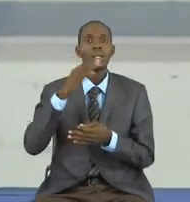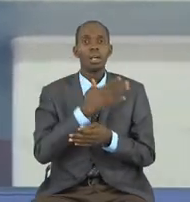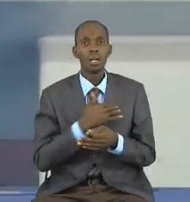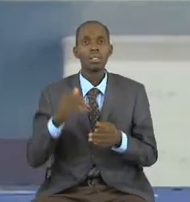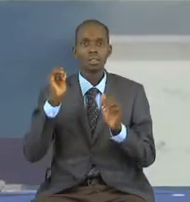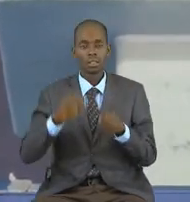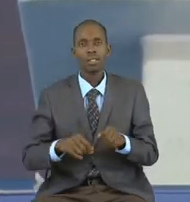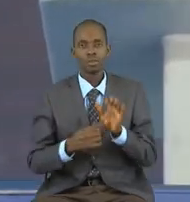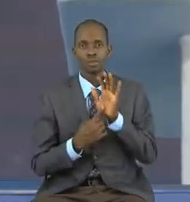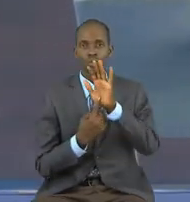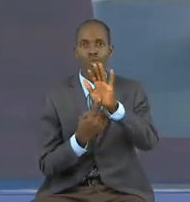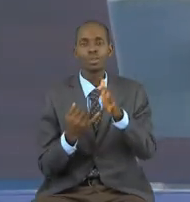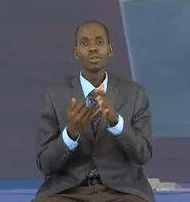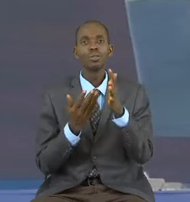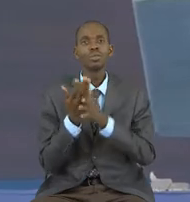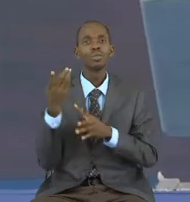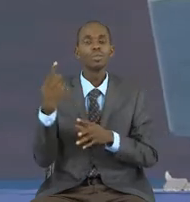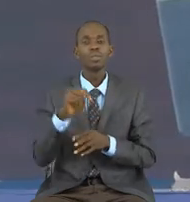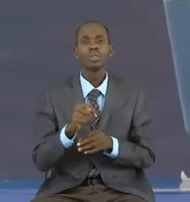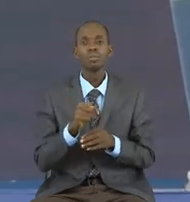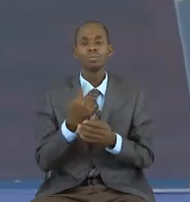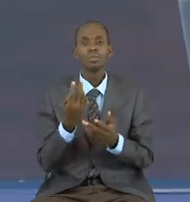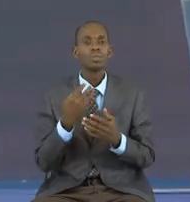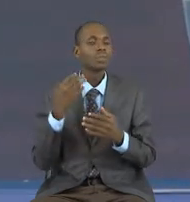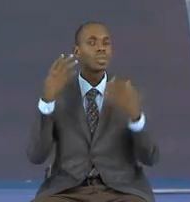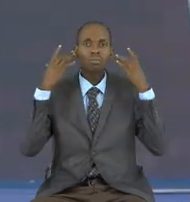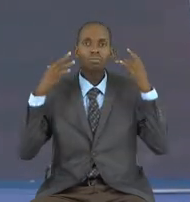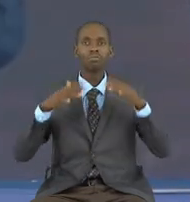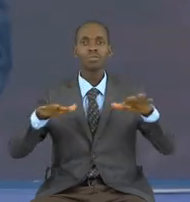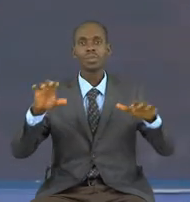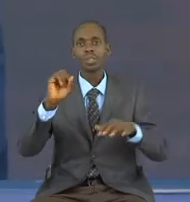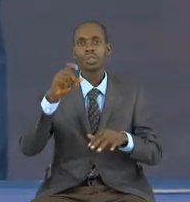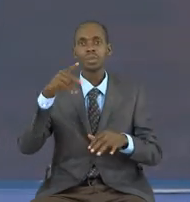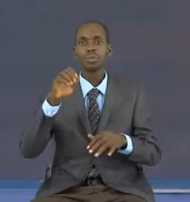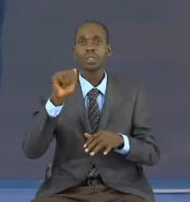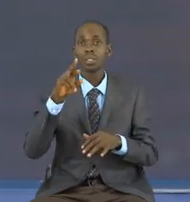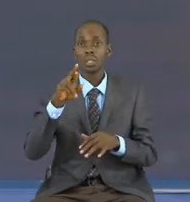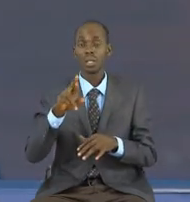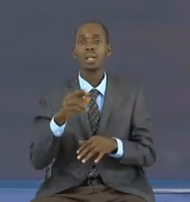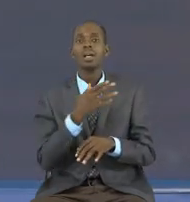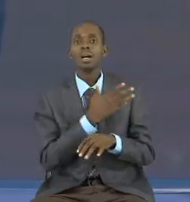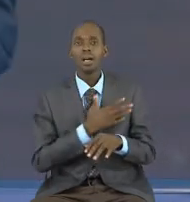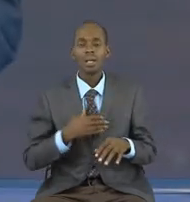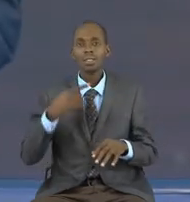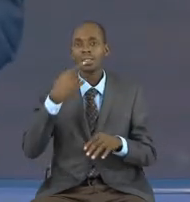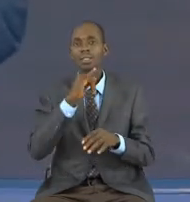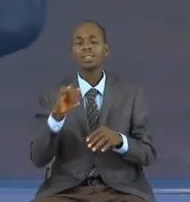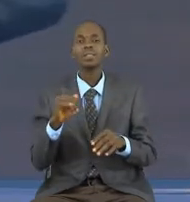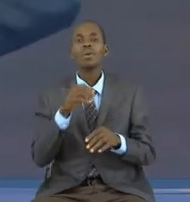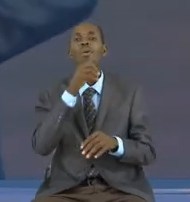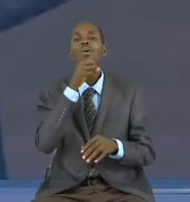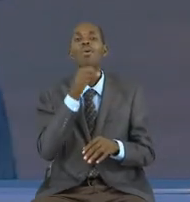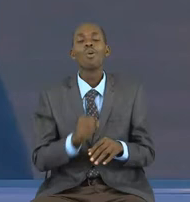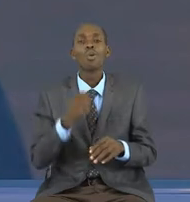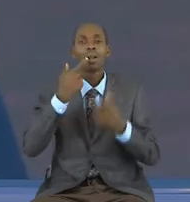their loudspeaker by speaking the same language they had spoken many years